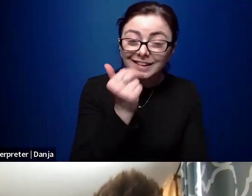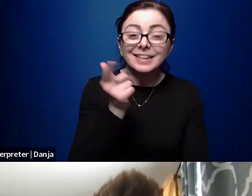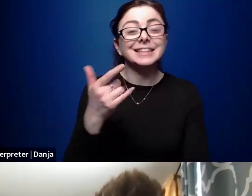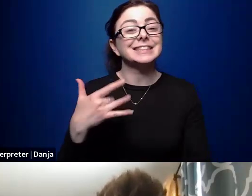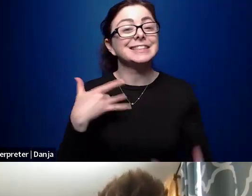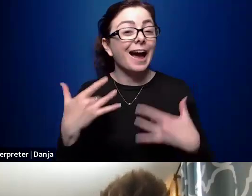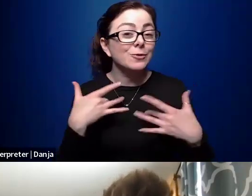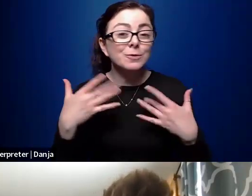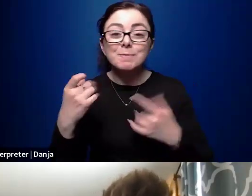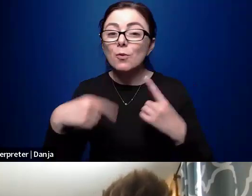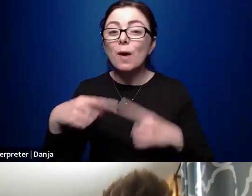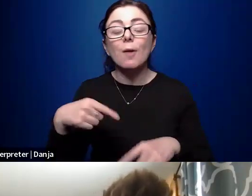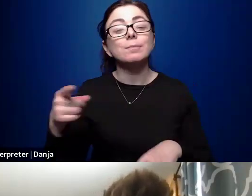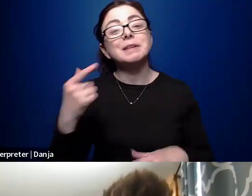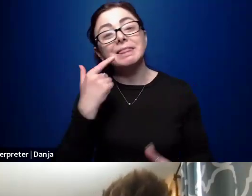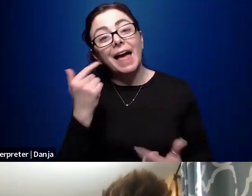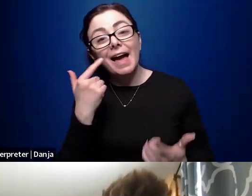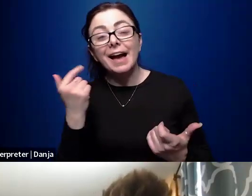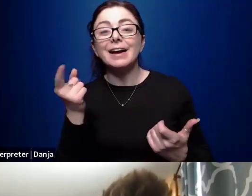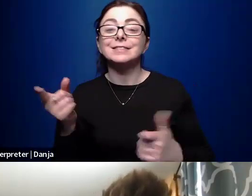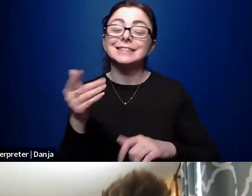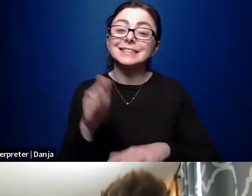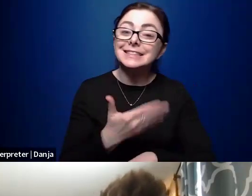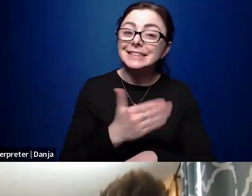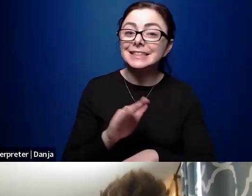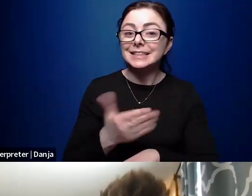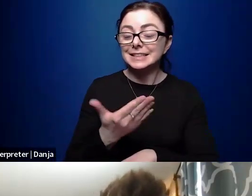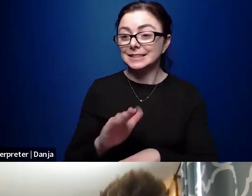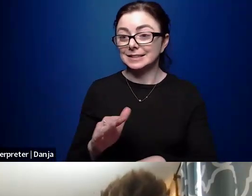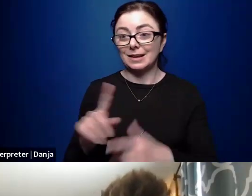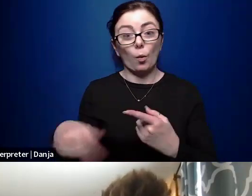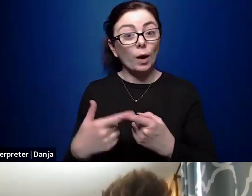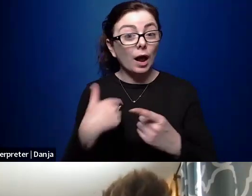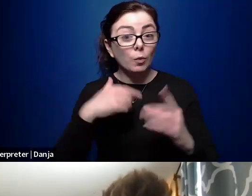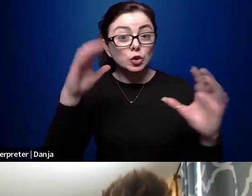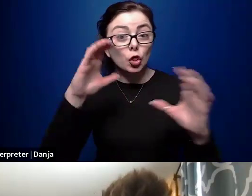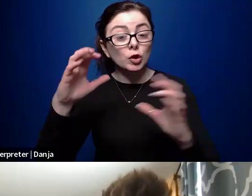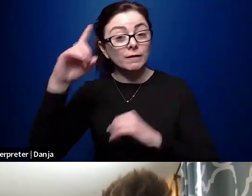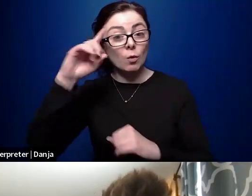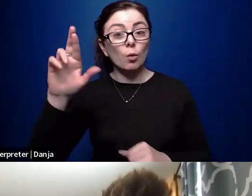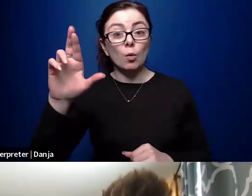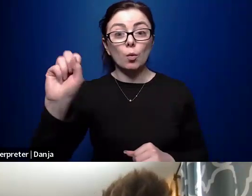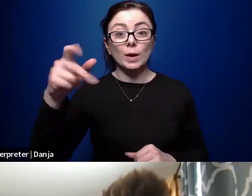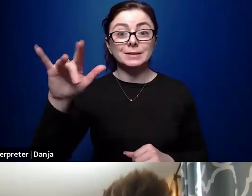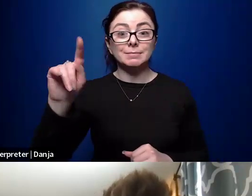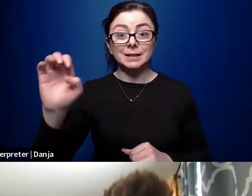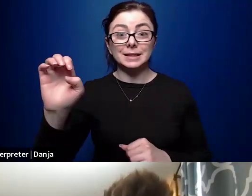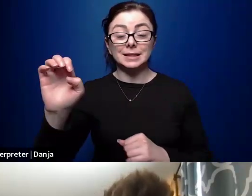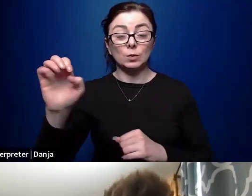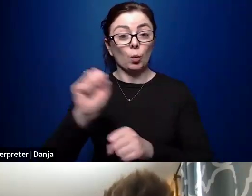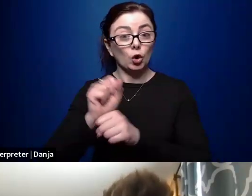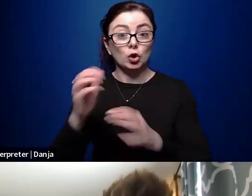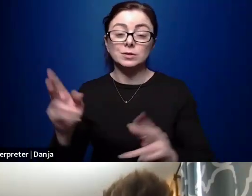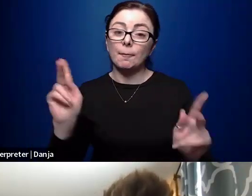He laughs and he sings. That it was not like when I was looking for respite workers, people fell in love with him immediately. Like that